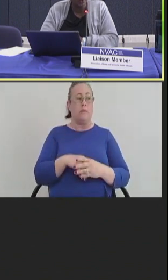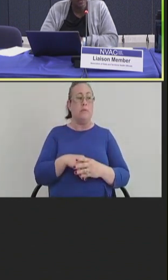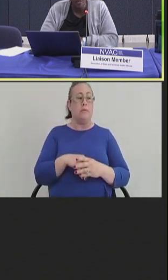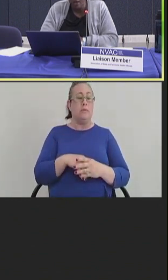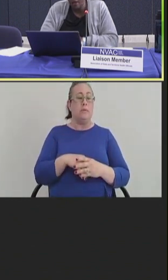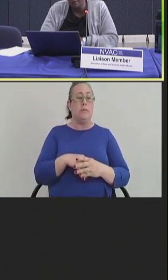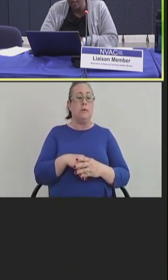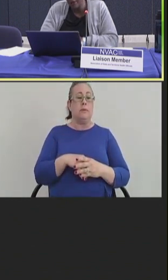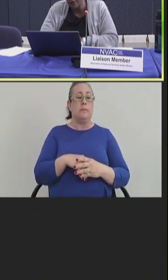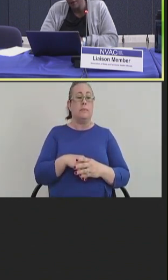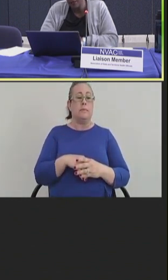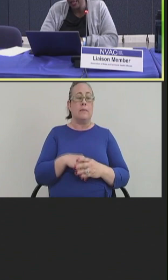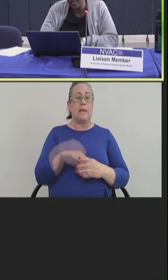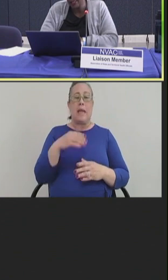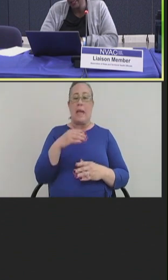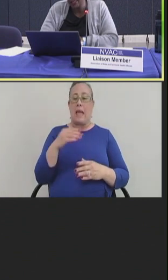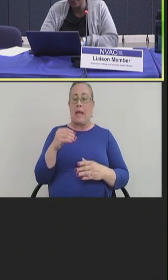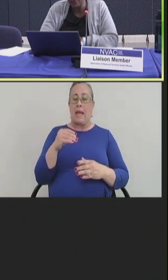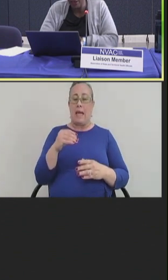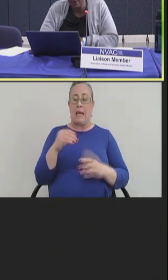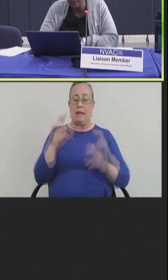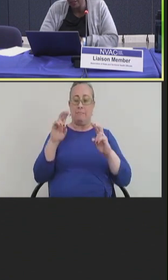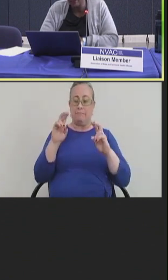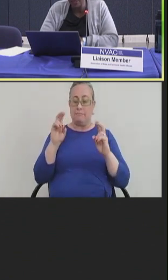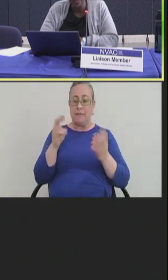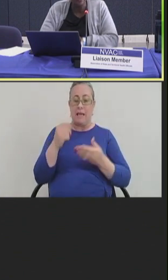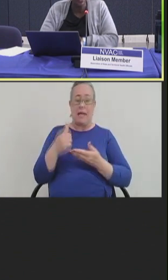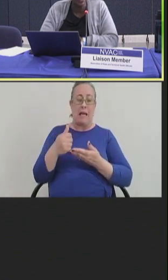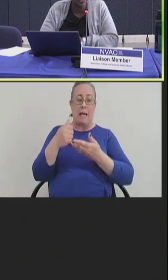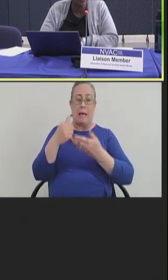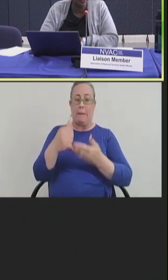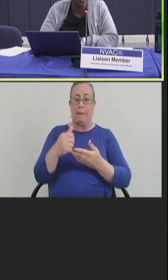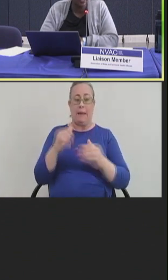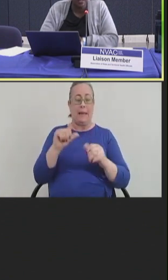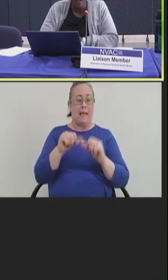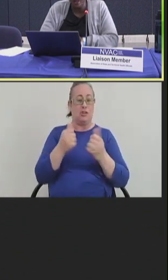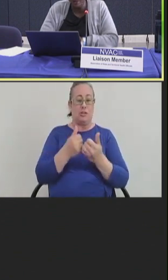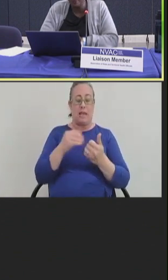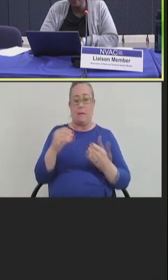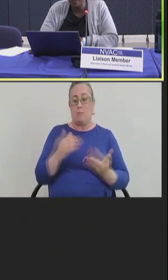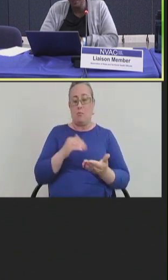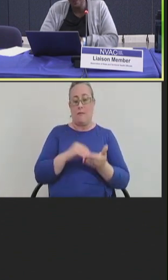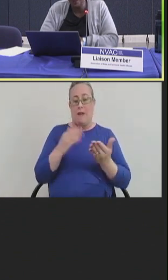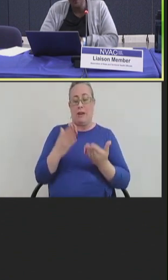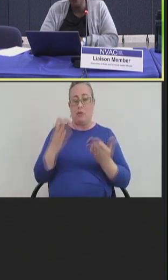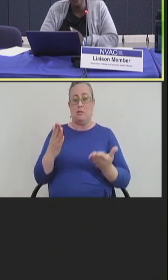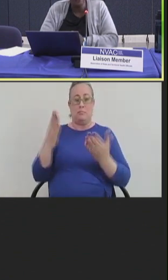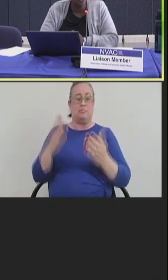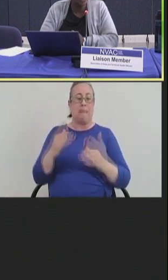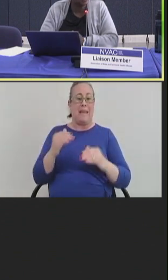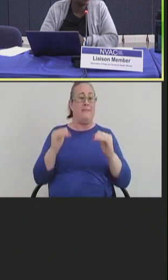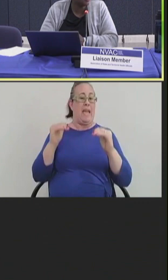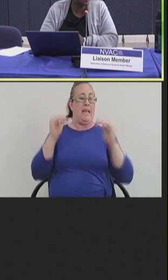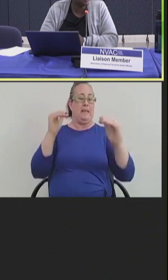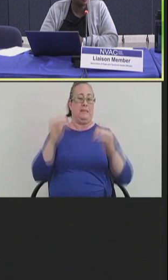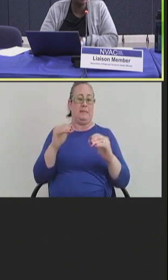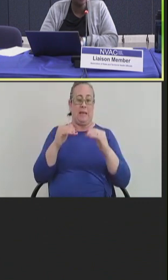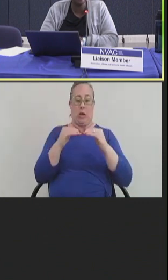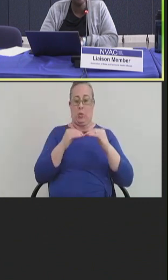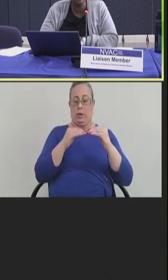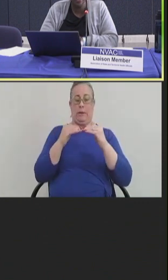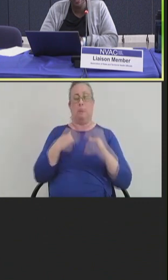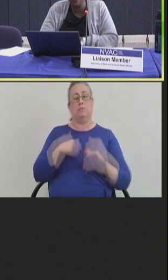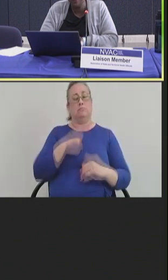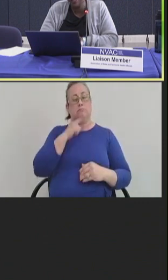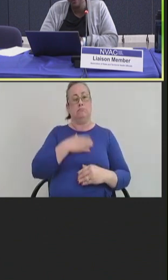post titled Helping Agencies and Providers Advance Vaccine Equity. We really appreciate this partnership and the partnerships